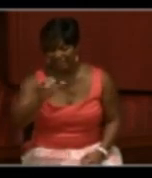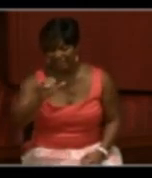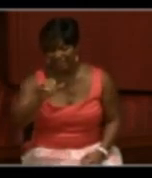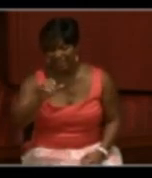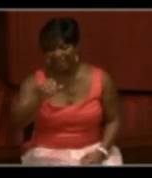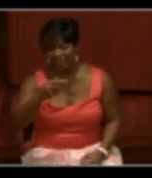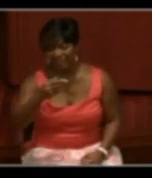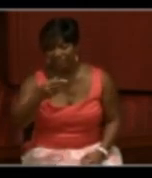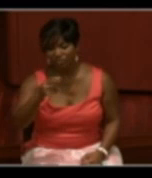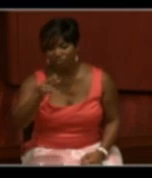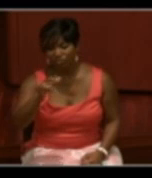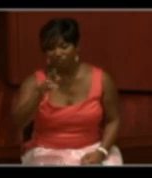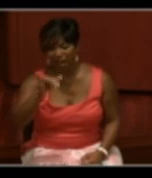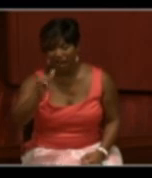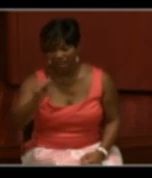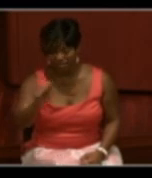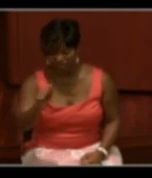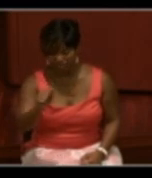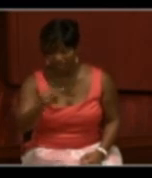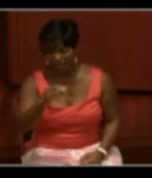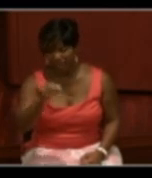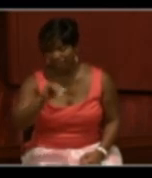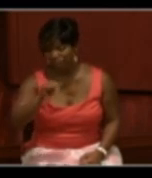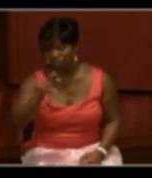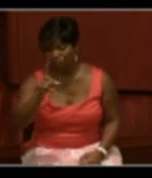live. But